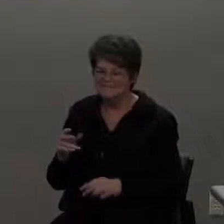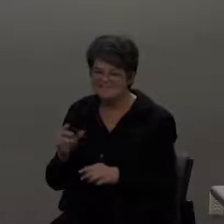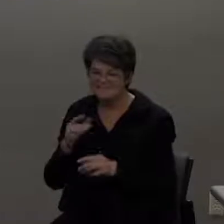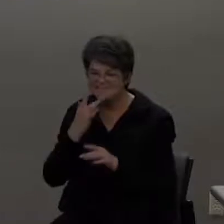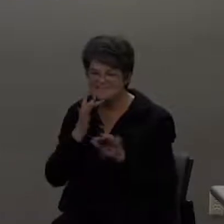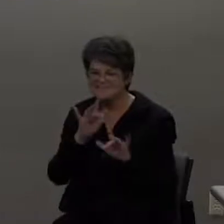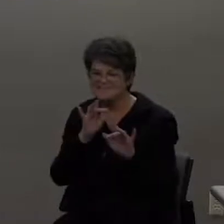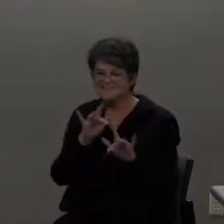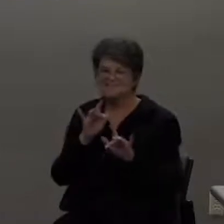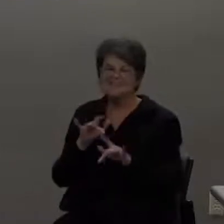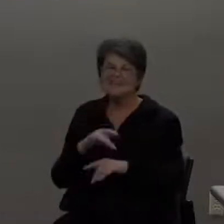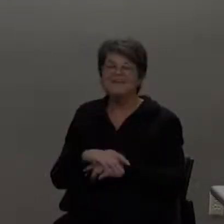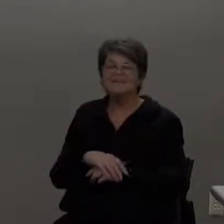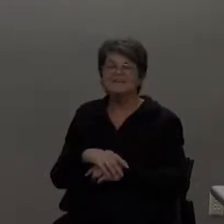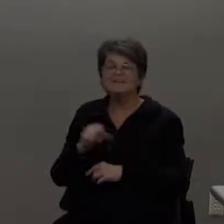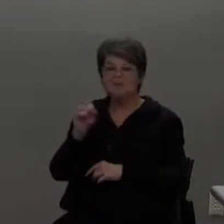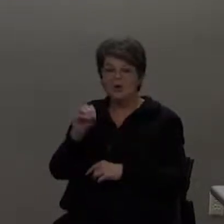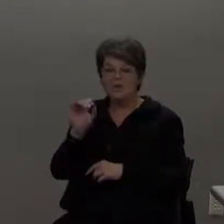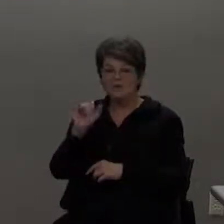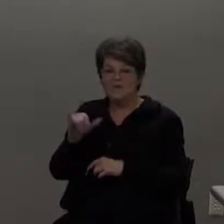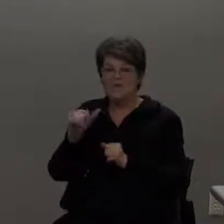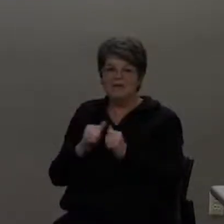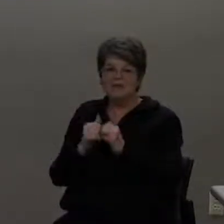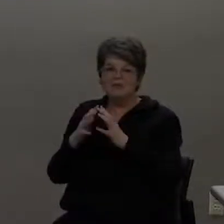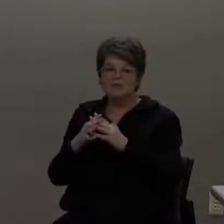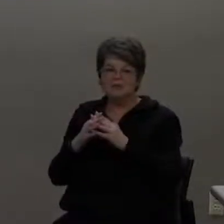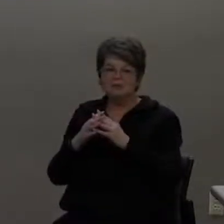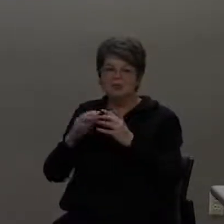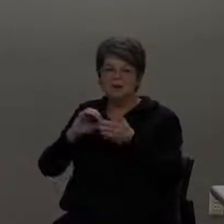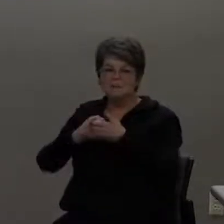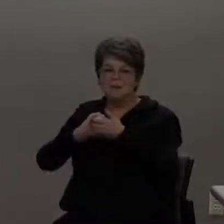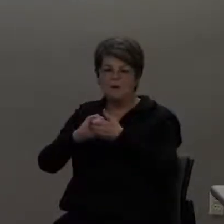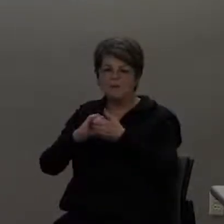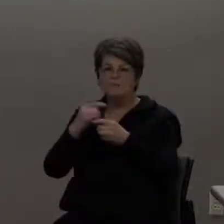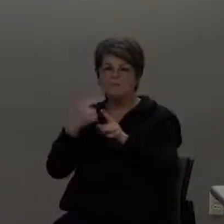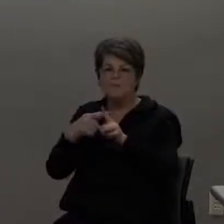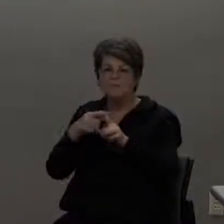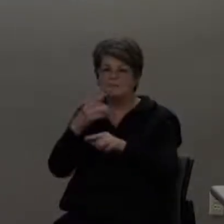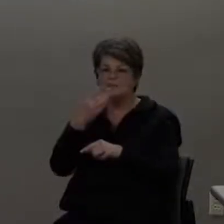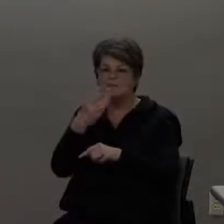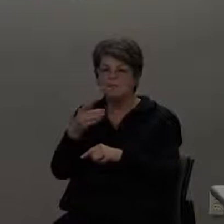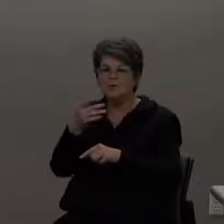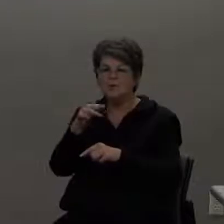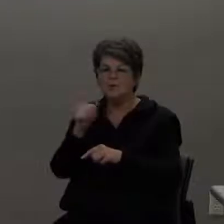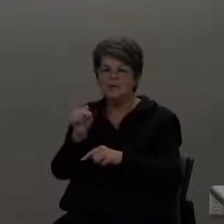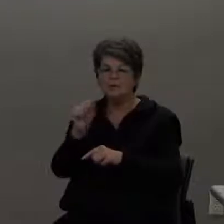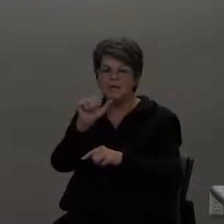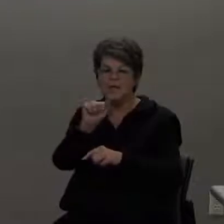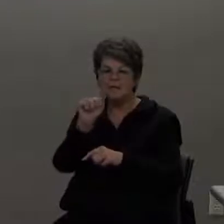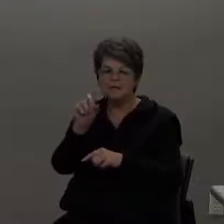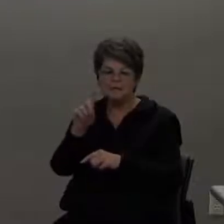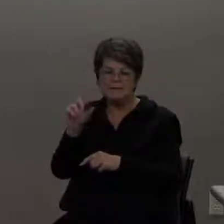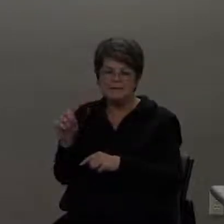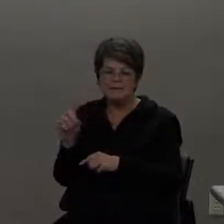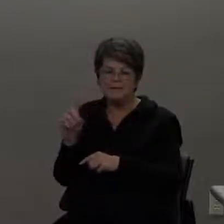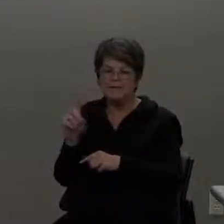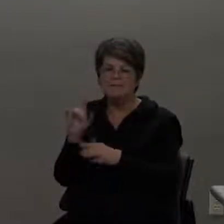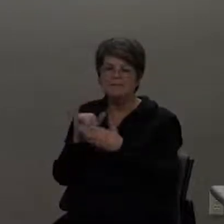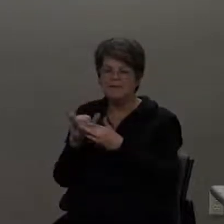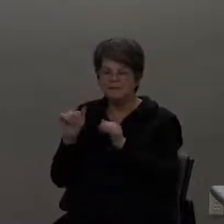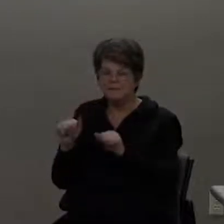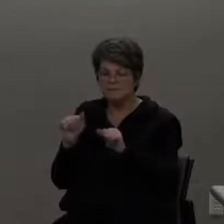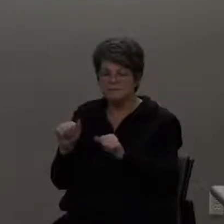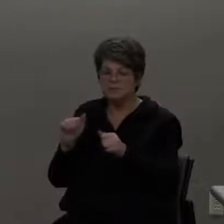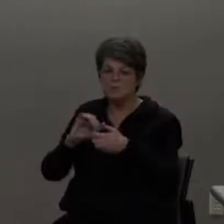Yeah. It's going to be tough. So, I mean, those are the implementation partners. Now, there's also the Bluegrass ADD, which is a